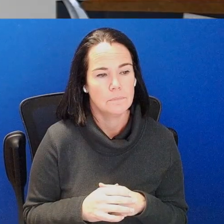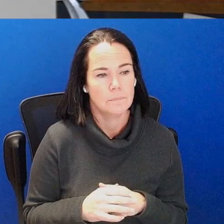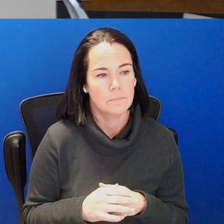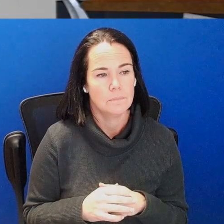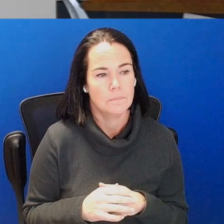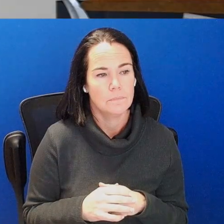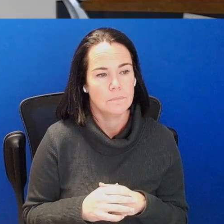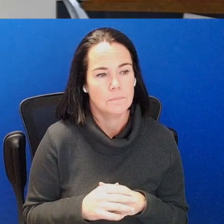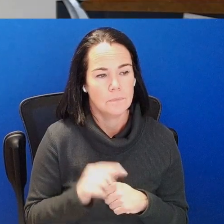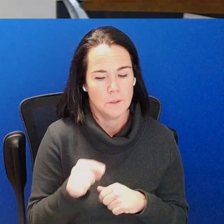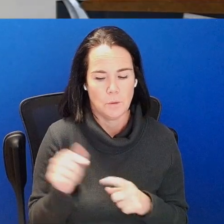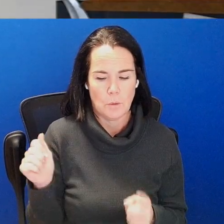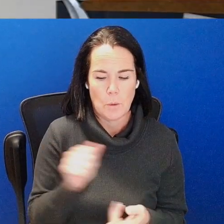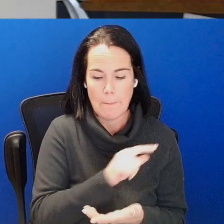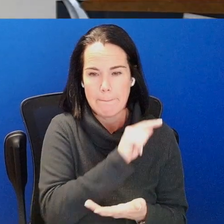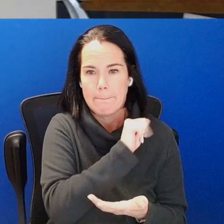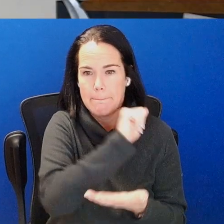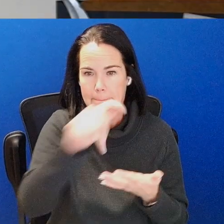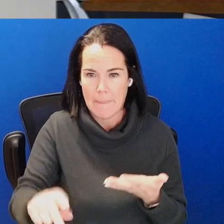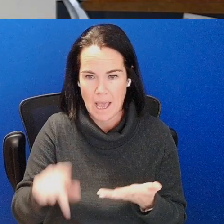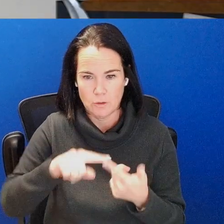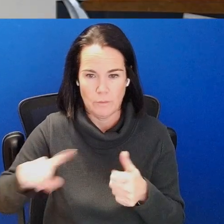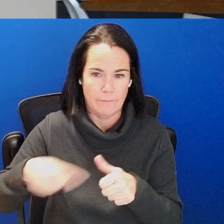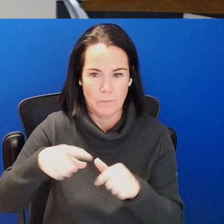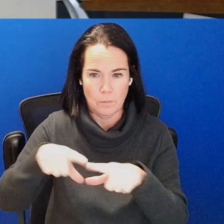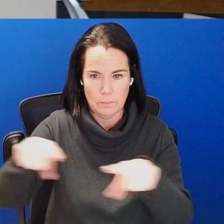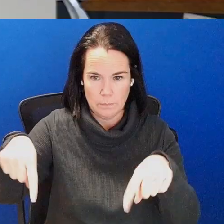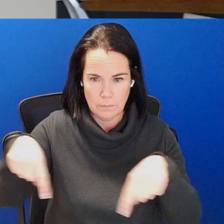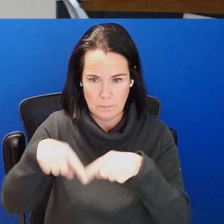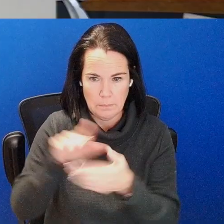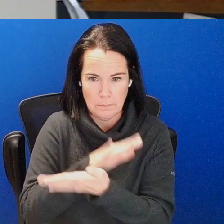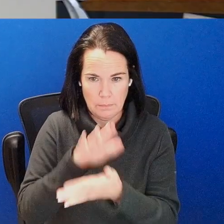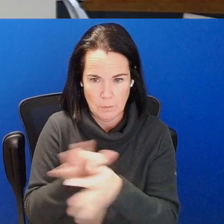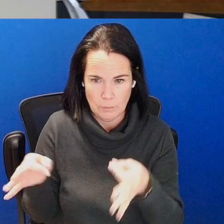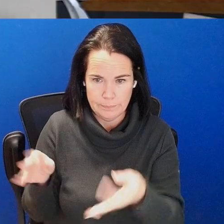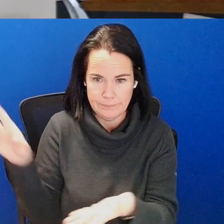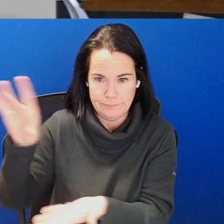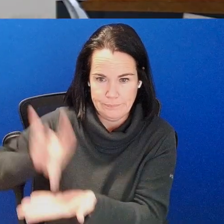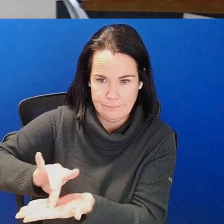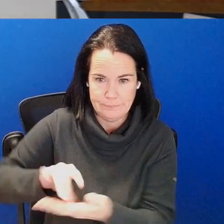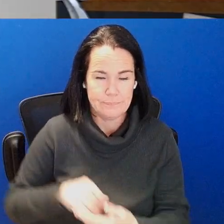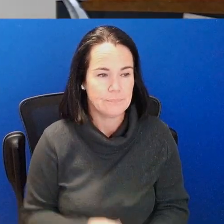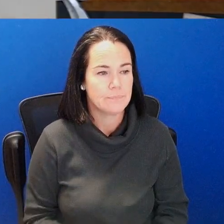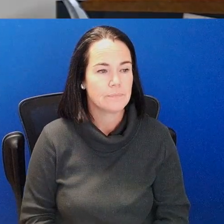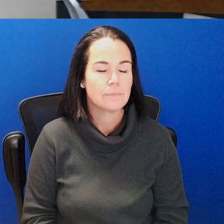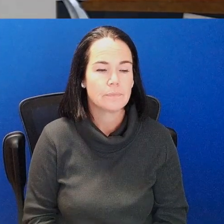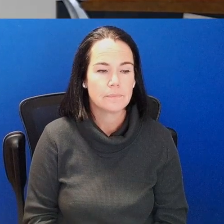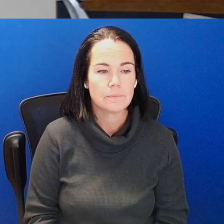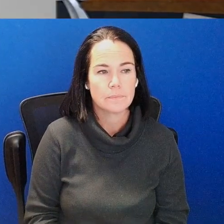And then you are going to go back on your little piece of paper.